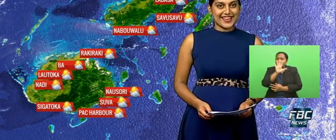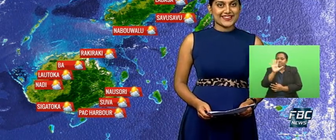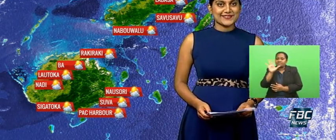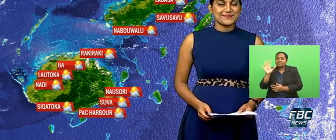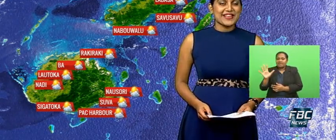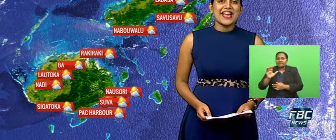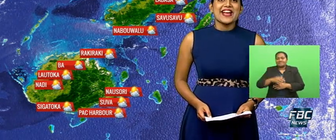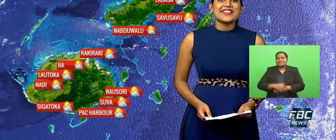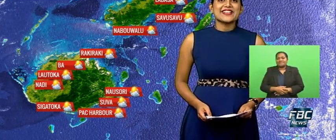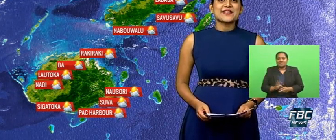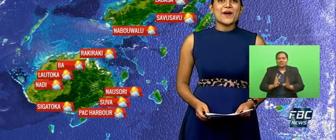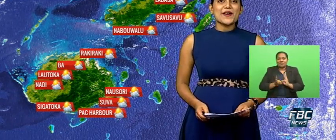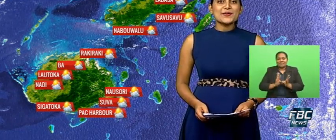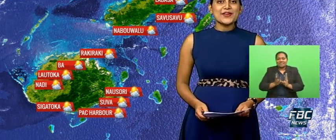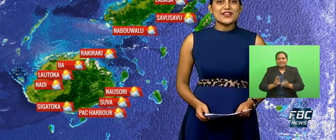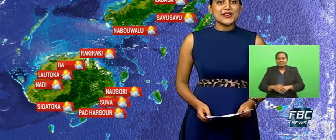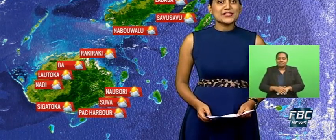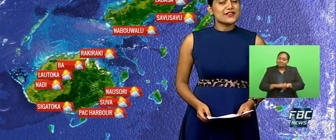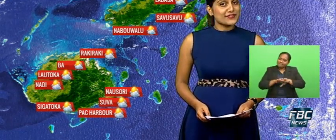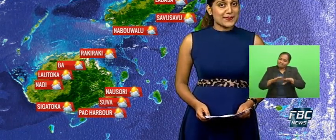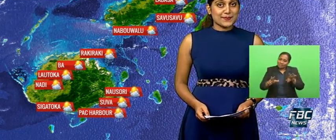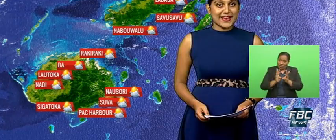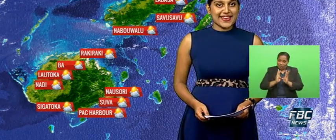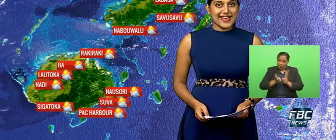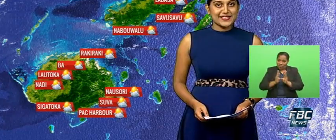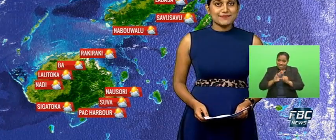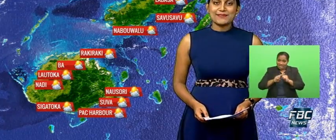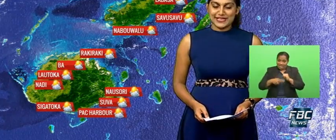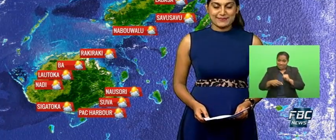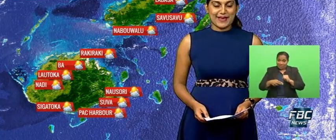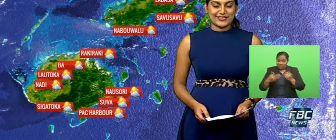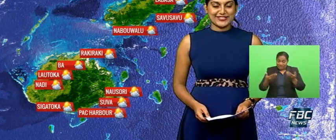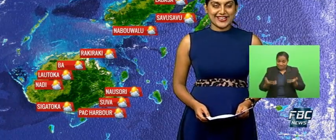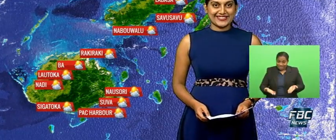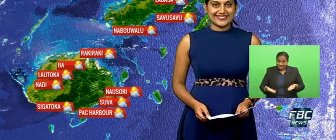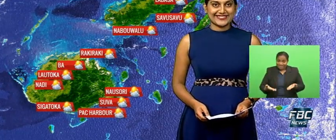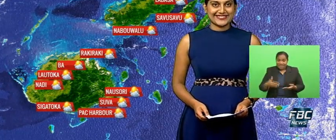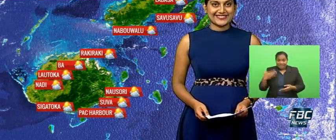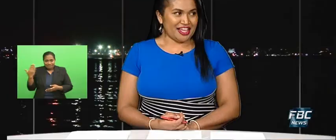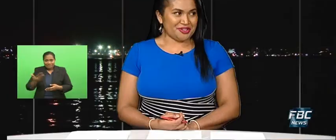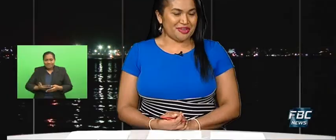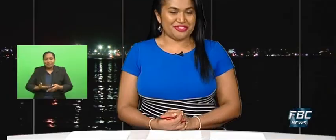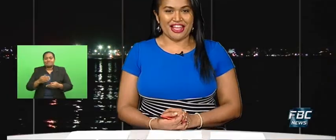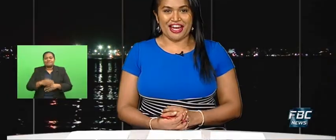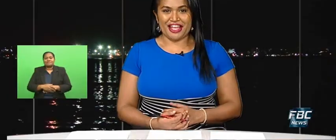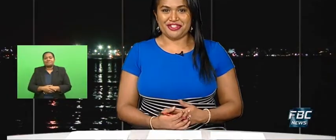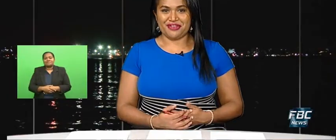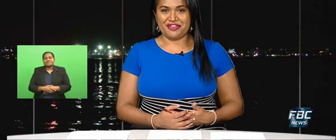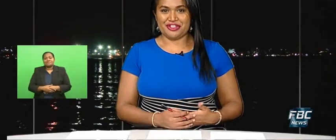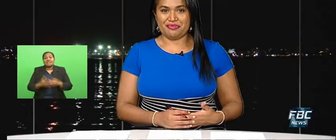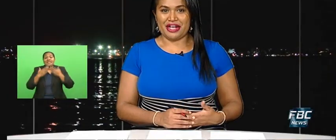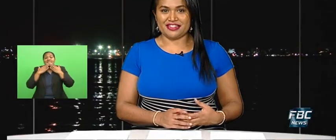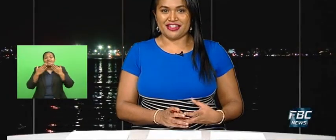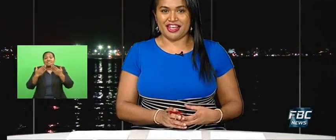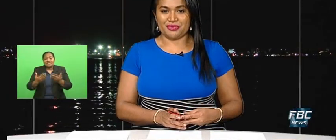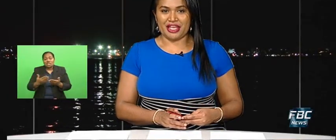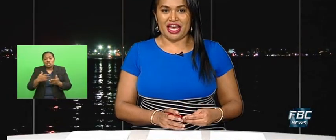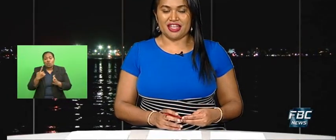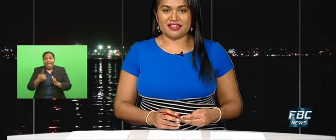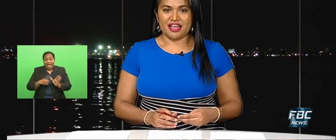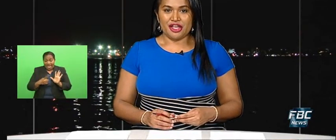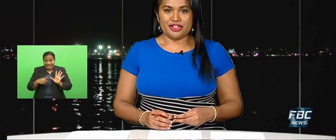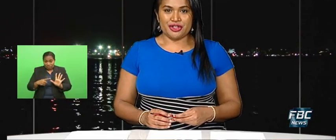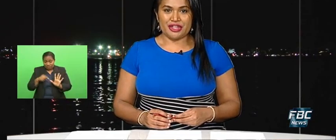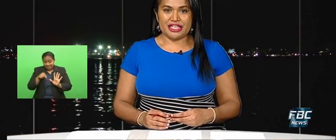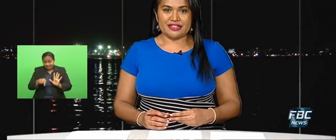bag. That's all the weather news from my end. It's back to Jackie. Thanks so much for that, Angie. In Fiji on Pulse tonight, we